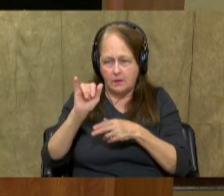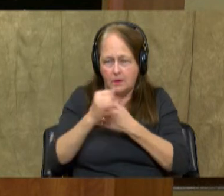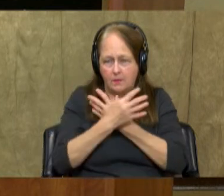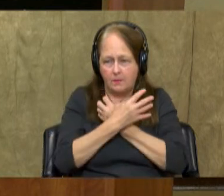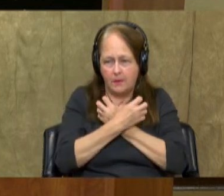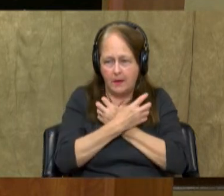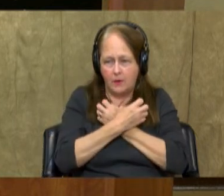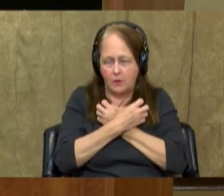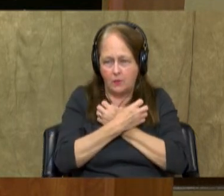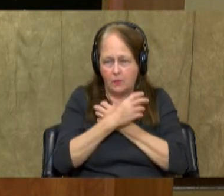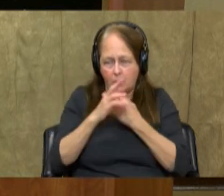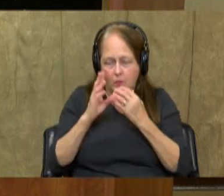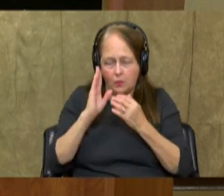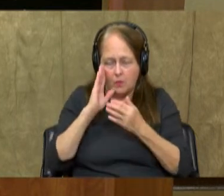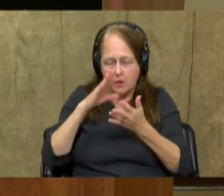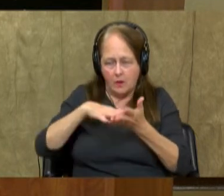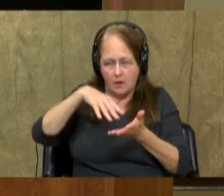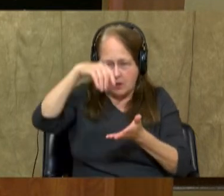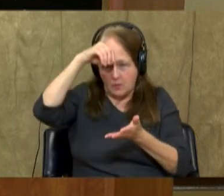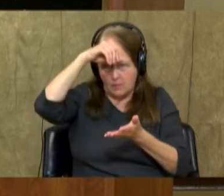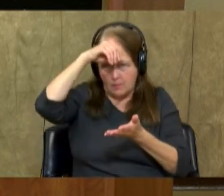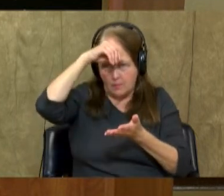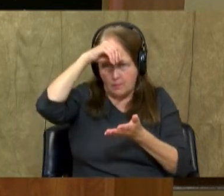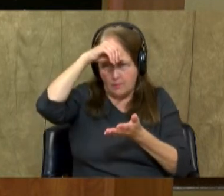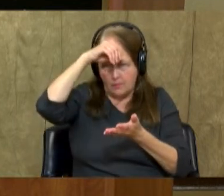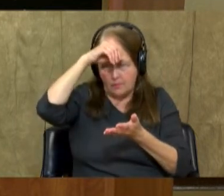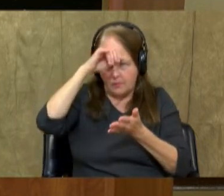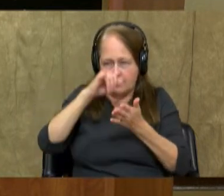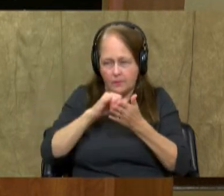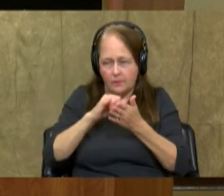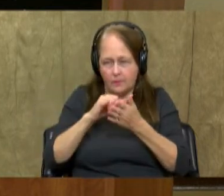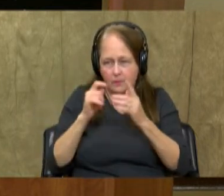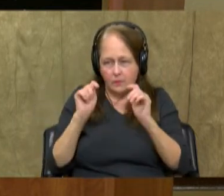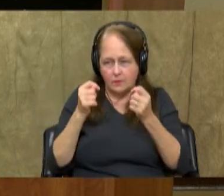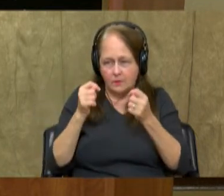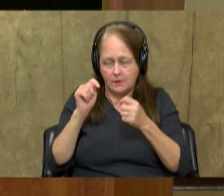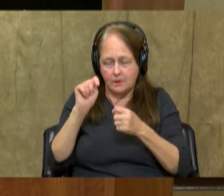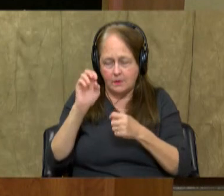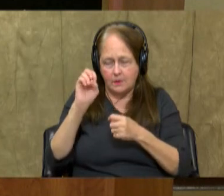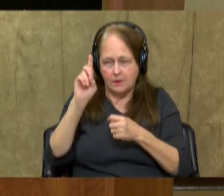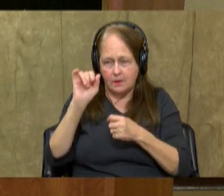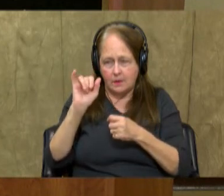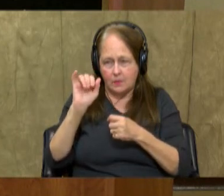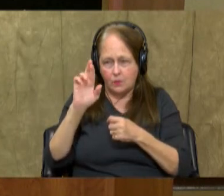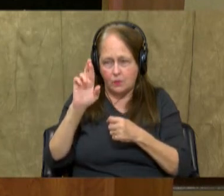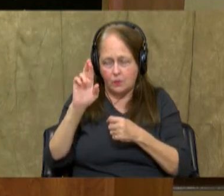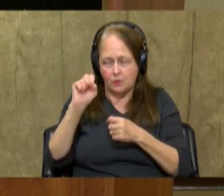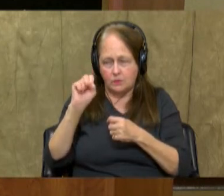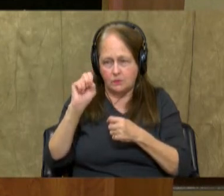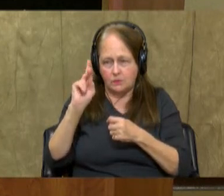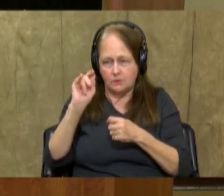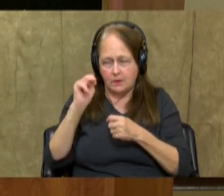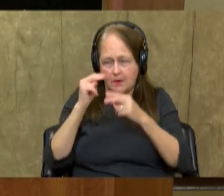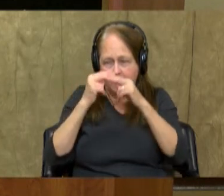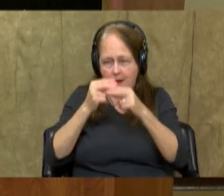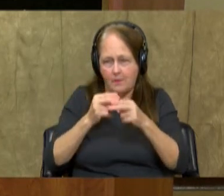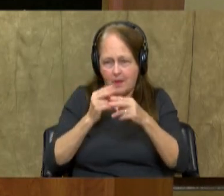bear. And we learned something else today, that there's a toy called the Teddy Ruxpin, was named after